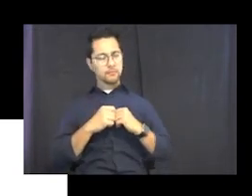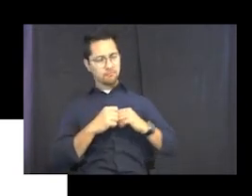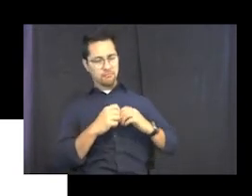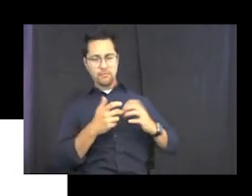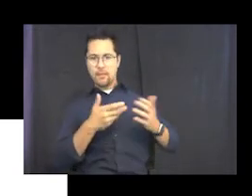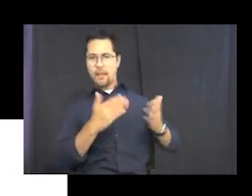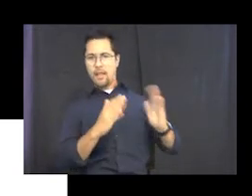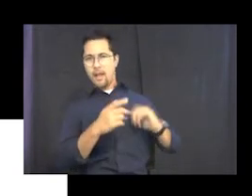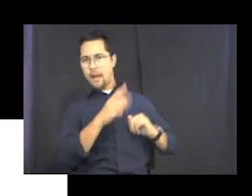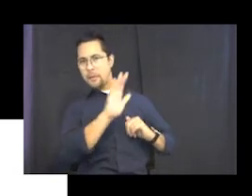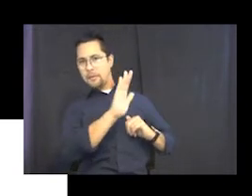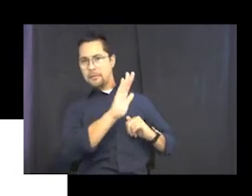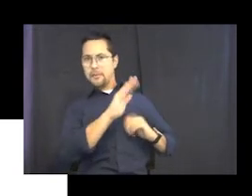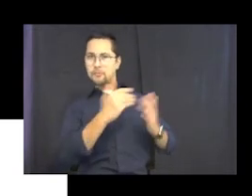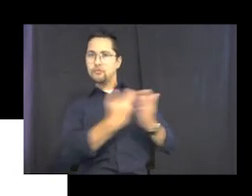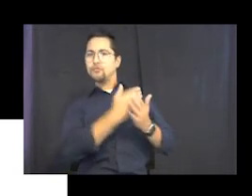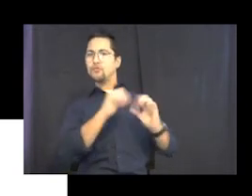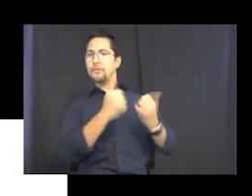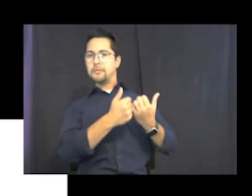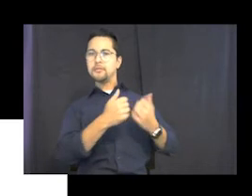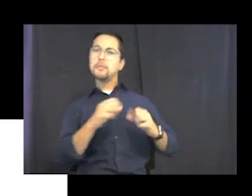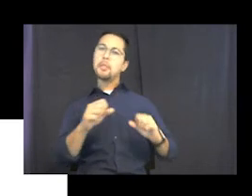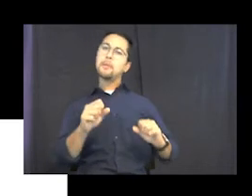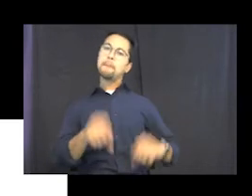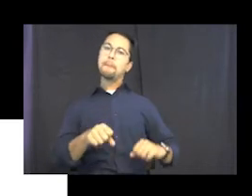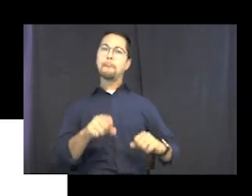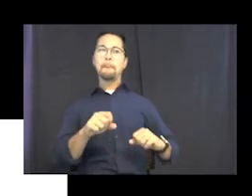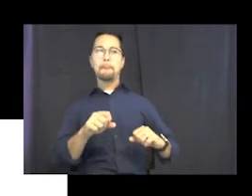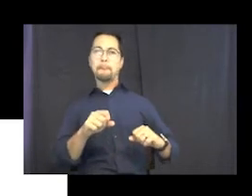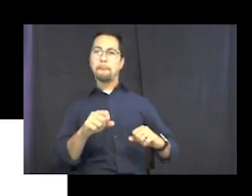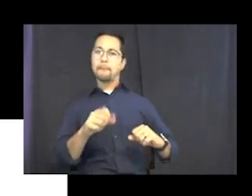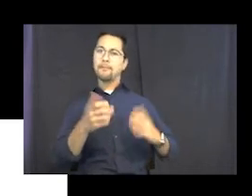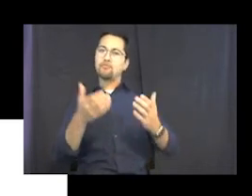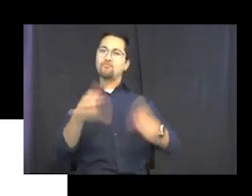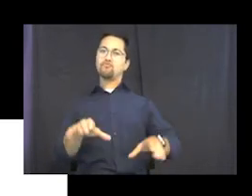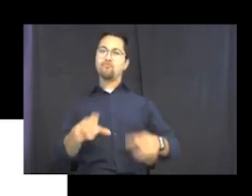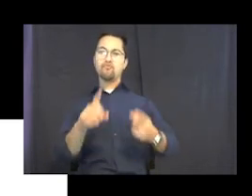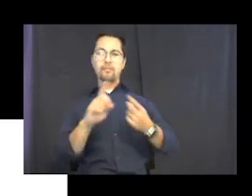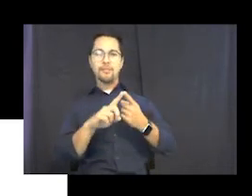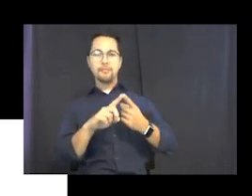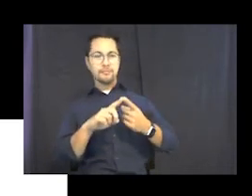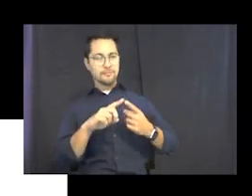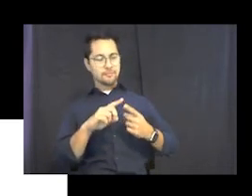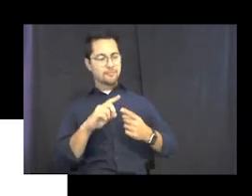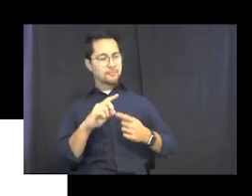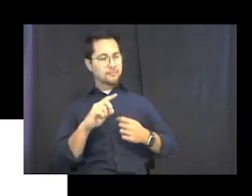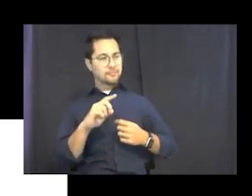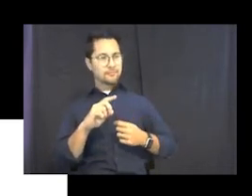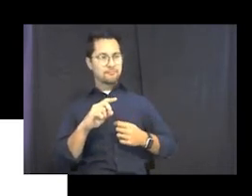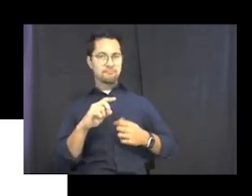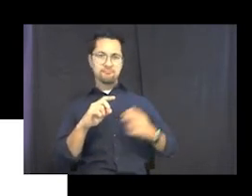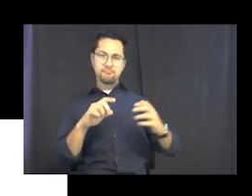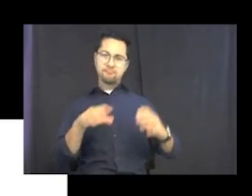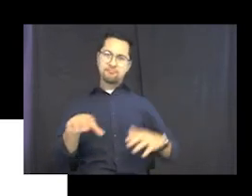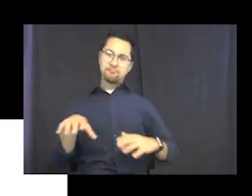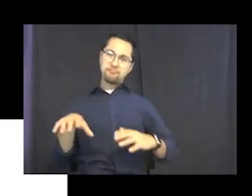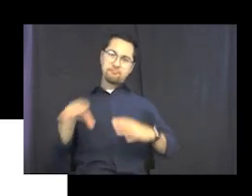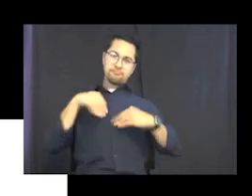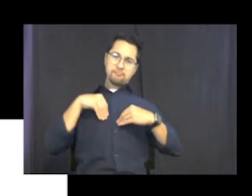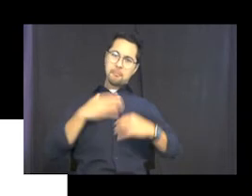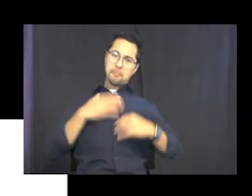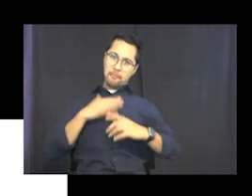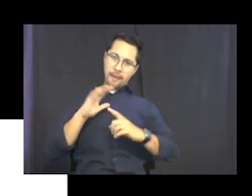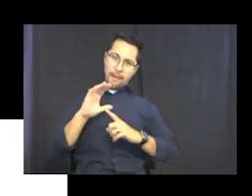another agency the chance to be able to take on my case